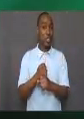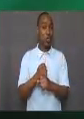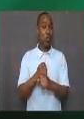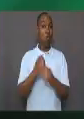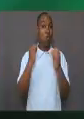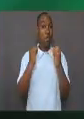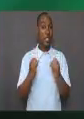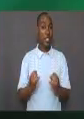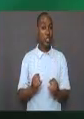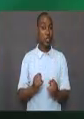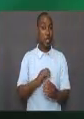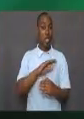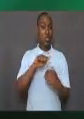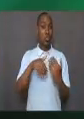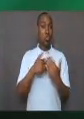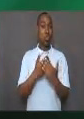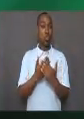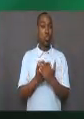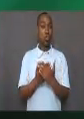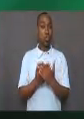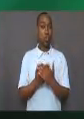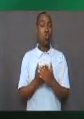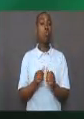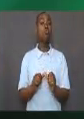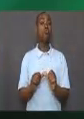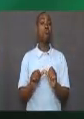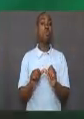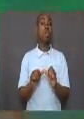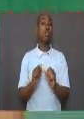be covered later on in this unit.